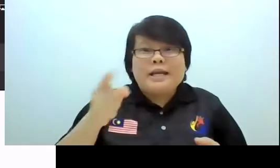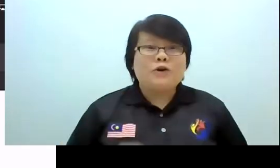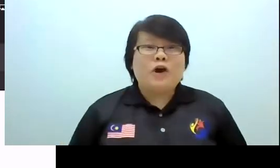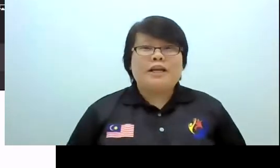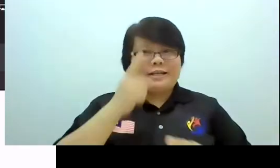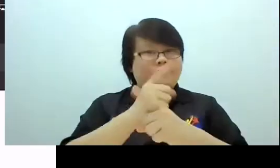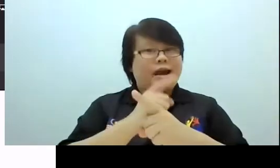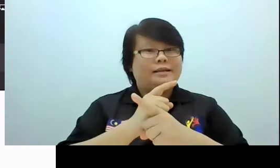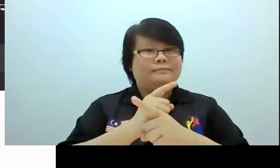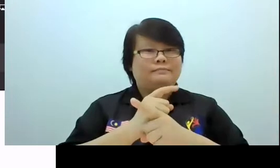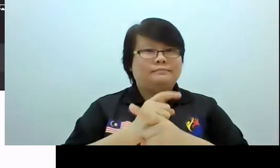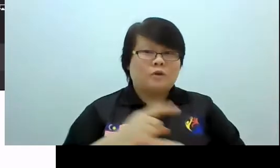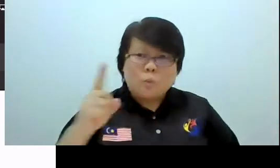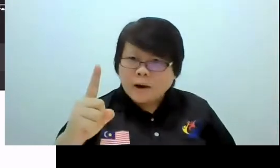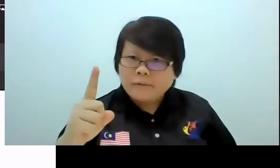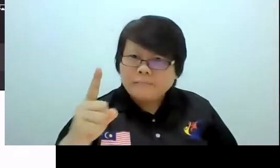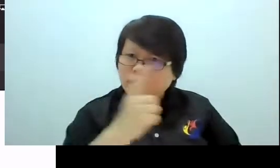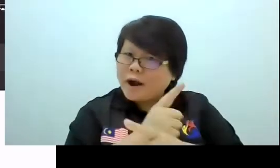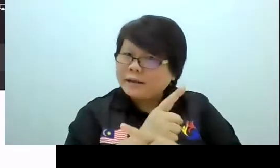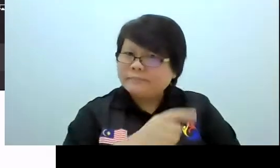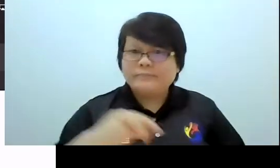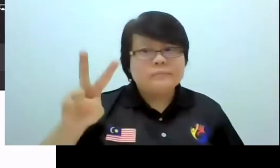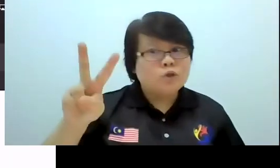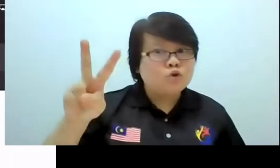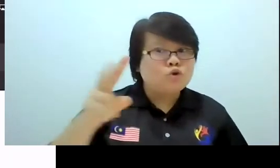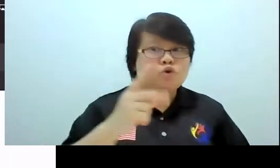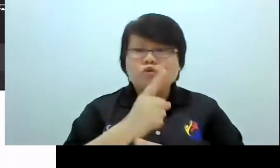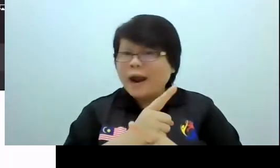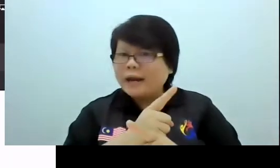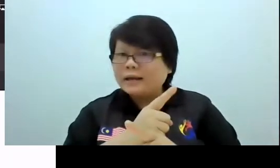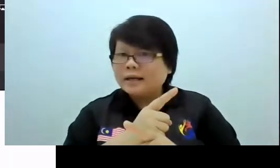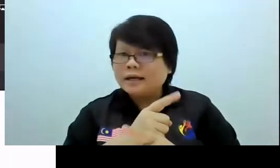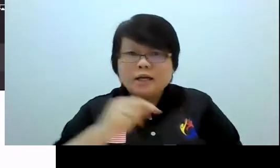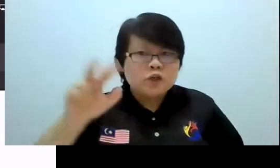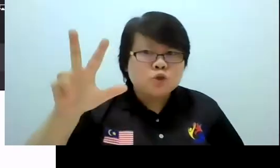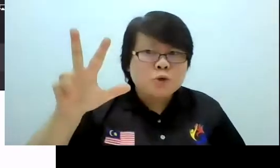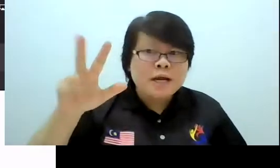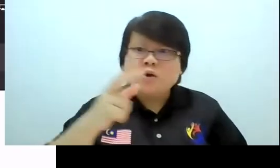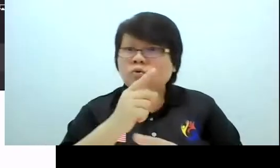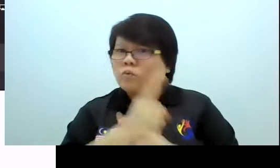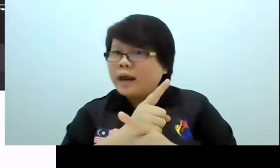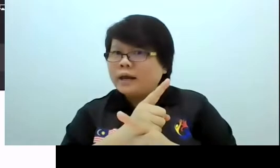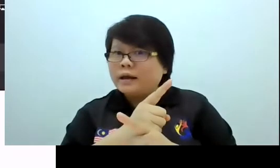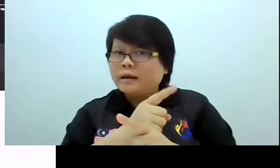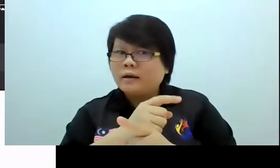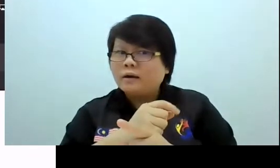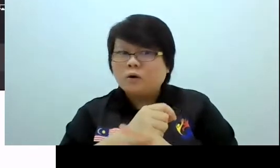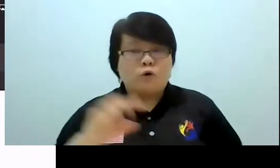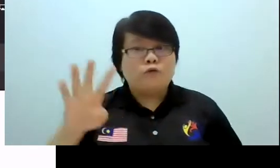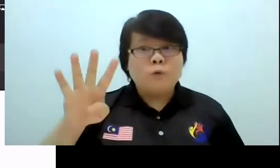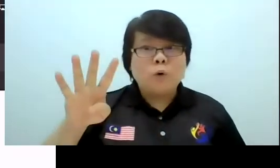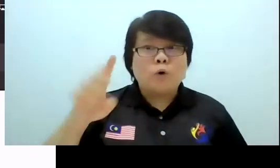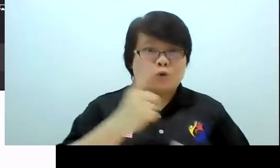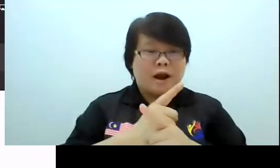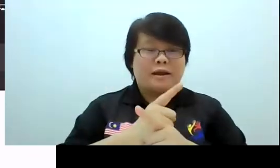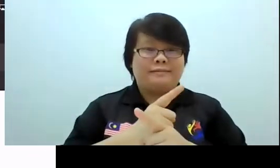How many you got it right? One right, two right, three right,